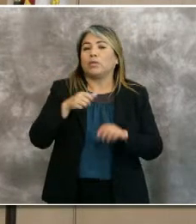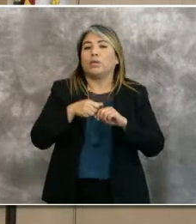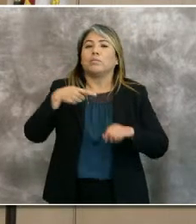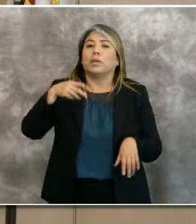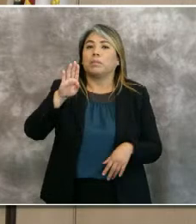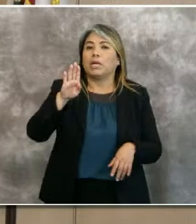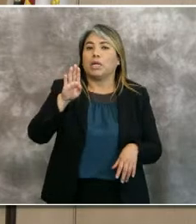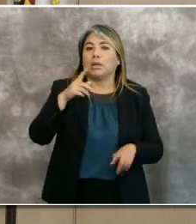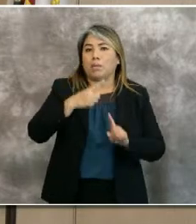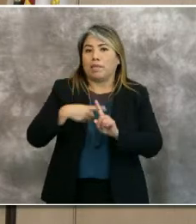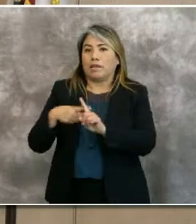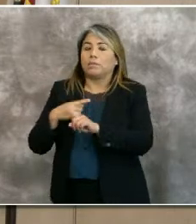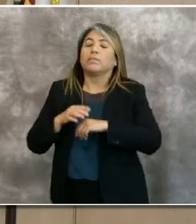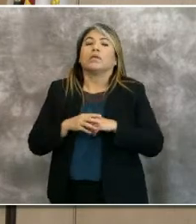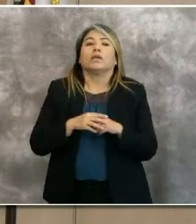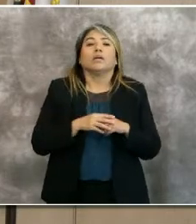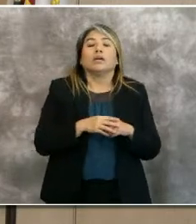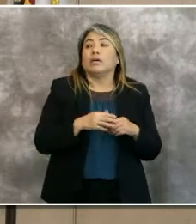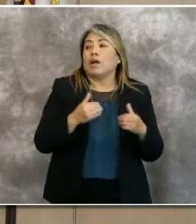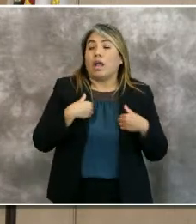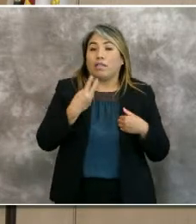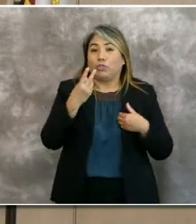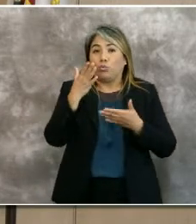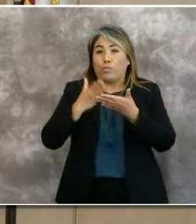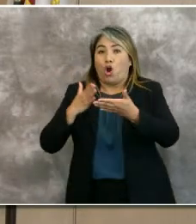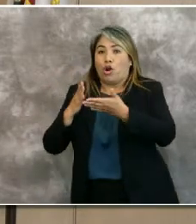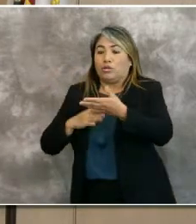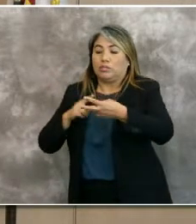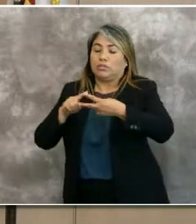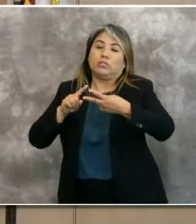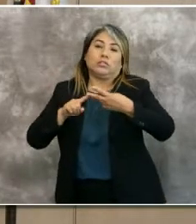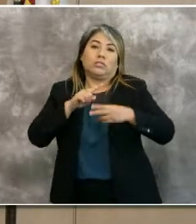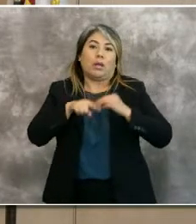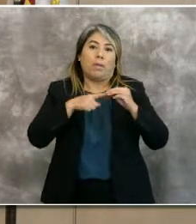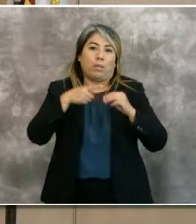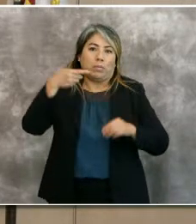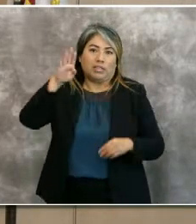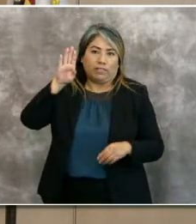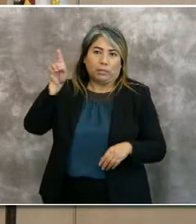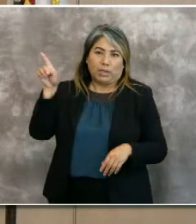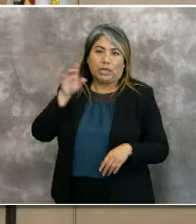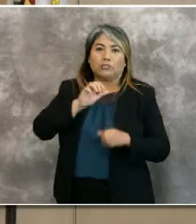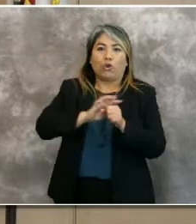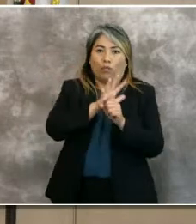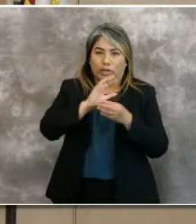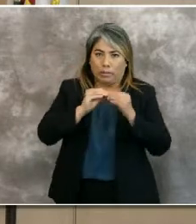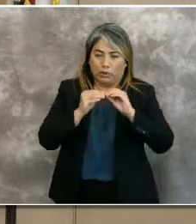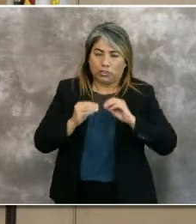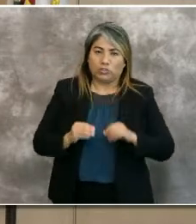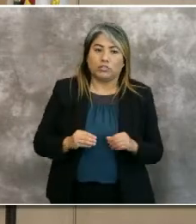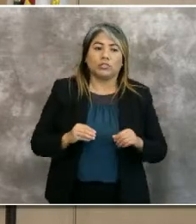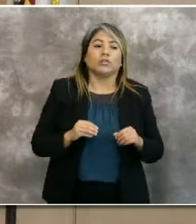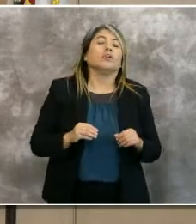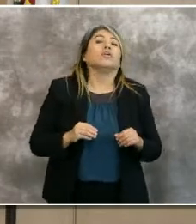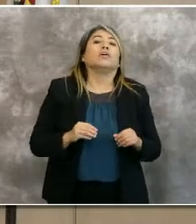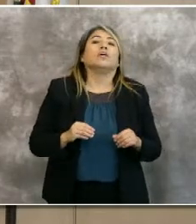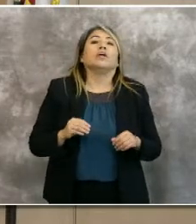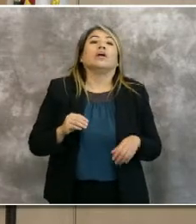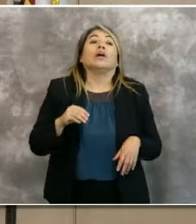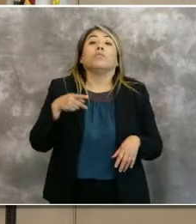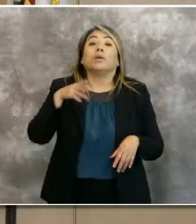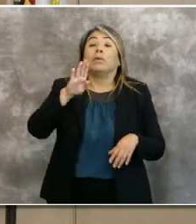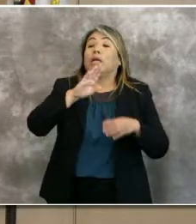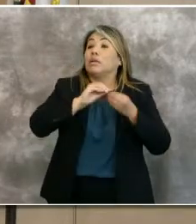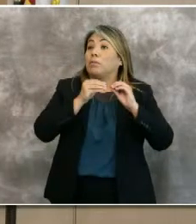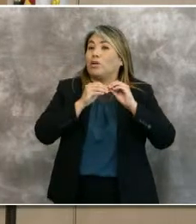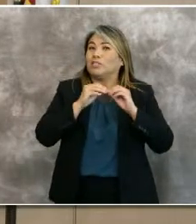Monthly. I have a 2-part question regarding Pacific Beach COVID numbers. Numbers in Pacific Beach